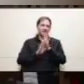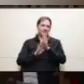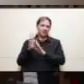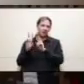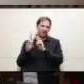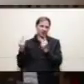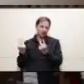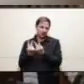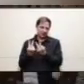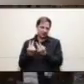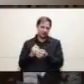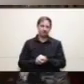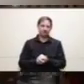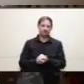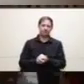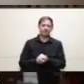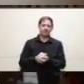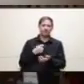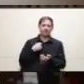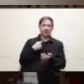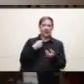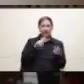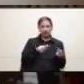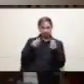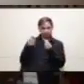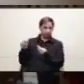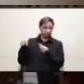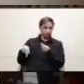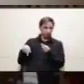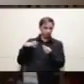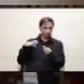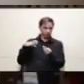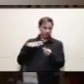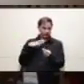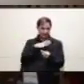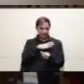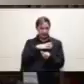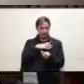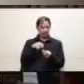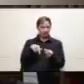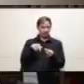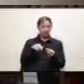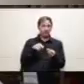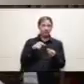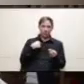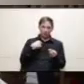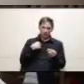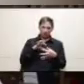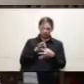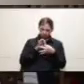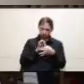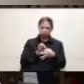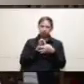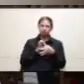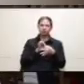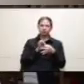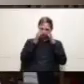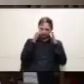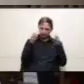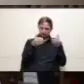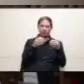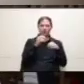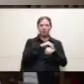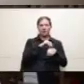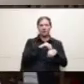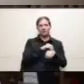villages. What I can forward to this committee is that the Swaying local municipality remain committed to address the issues